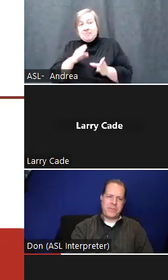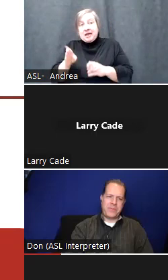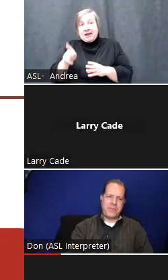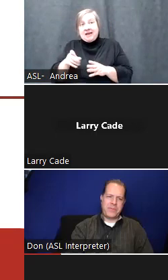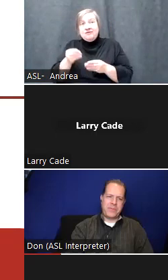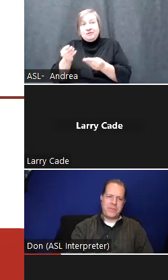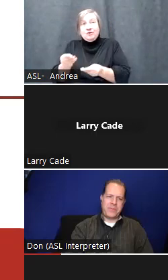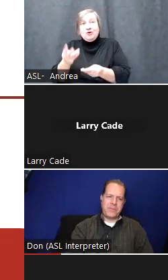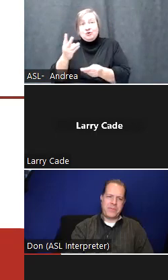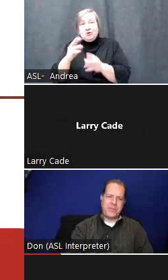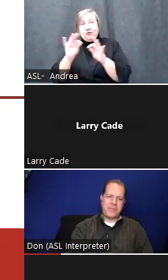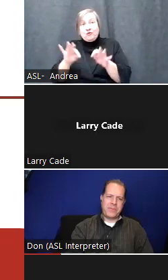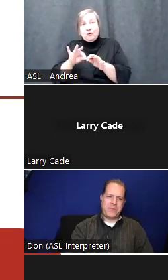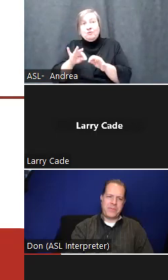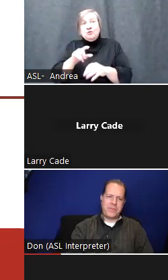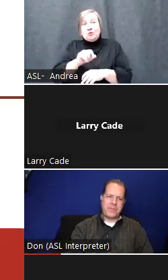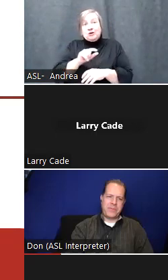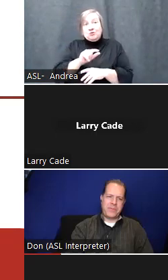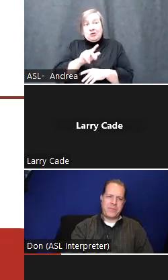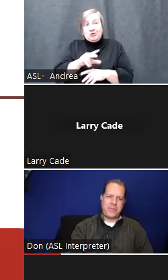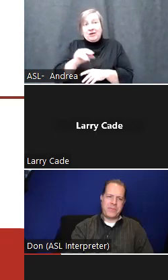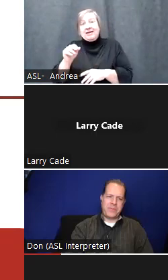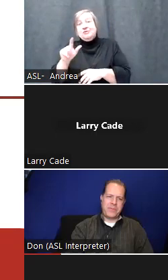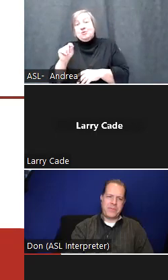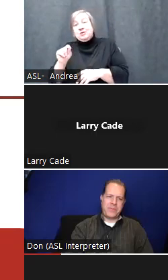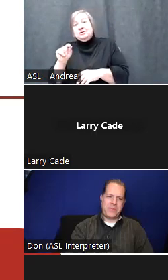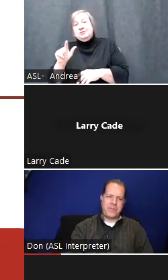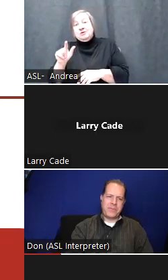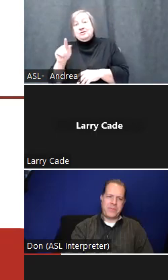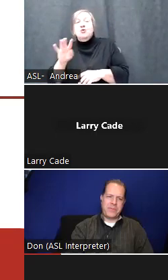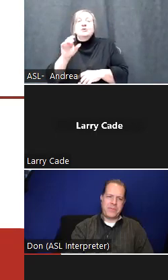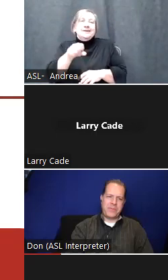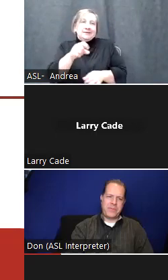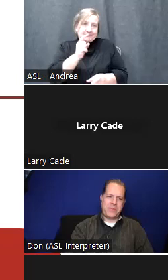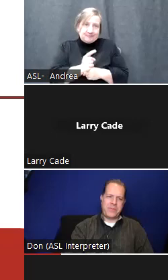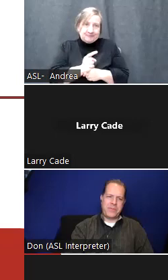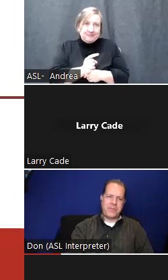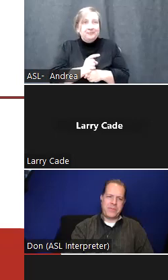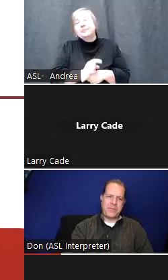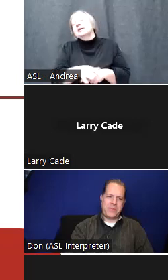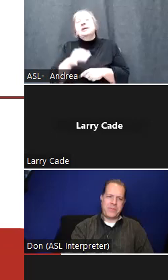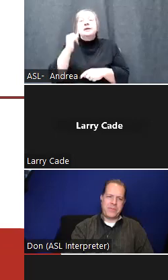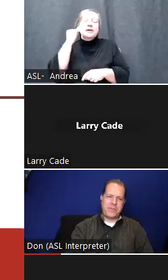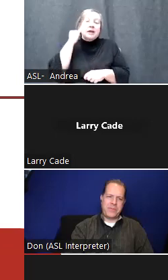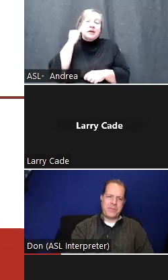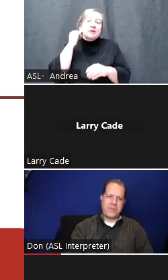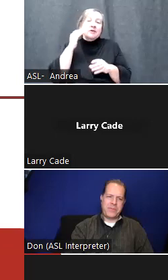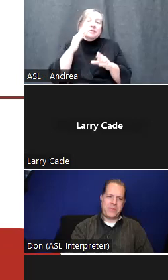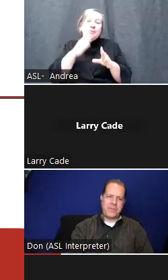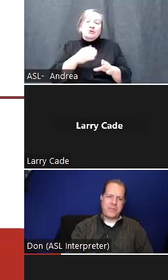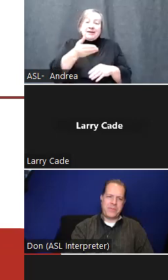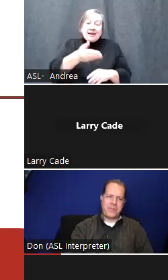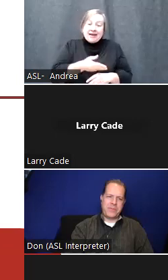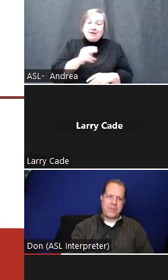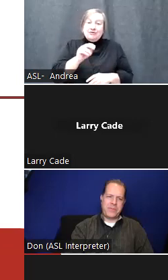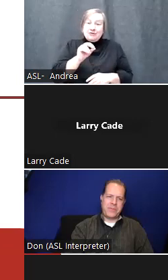for 23 and 24? Yes, that is correct. So if they get hired in